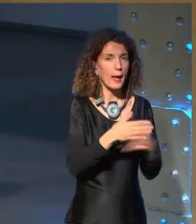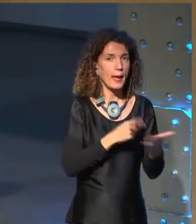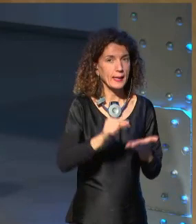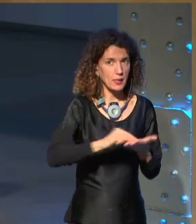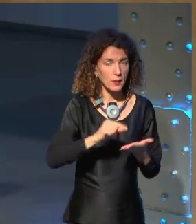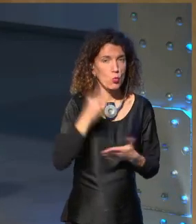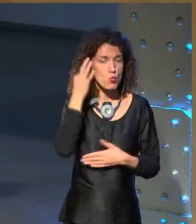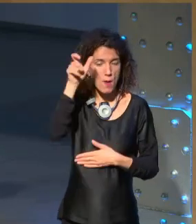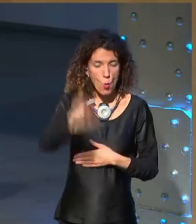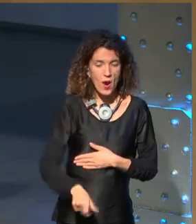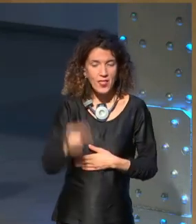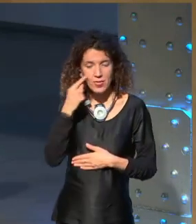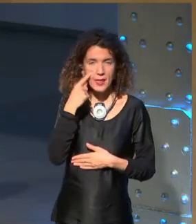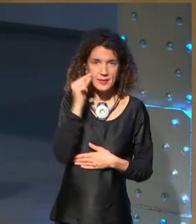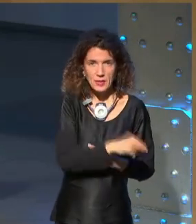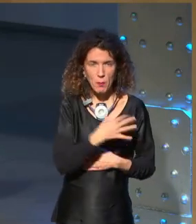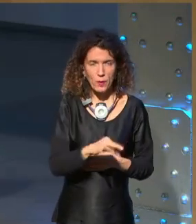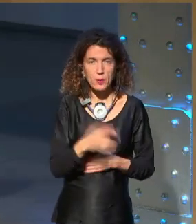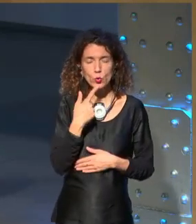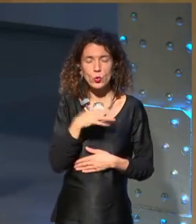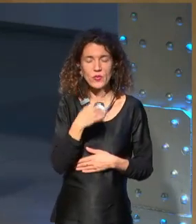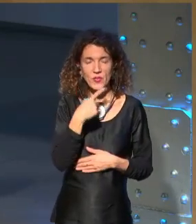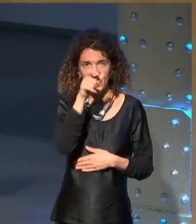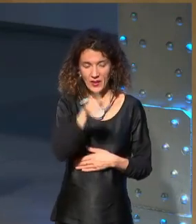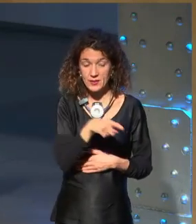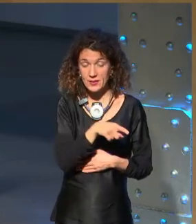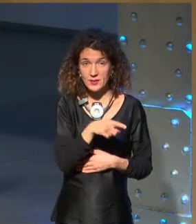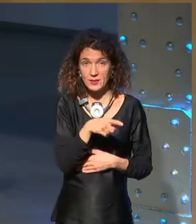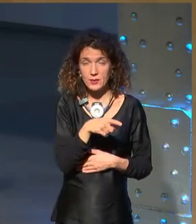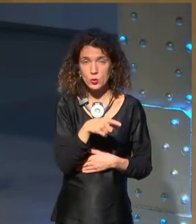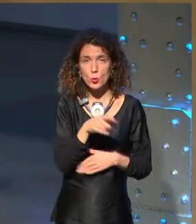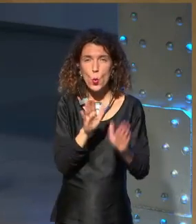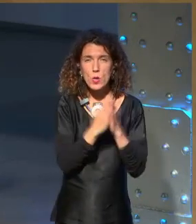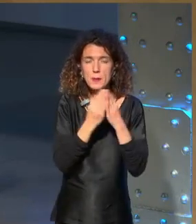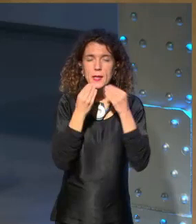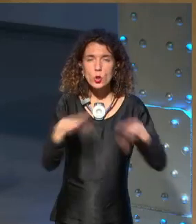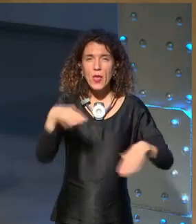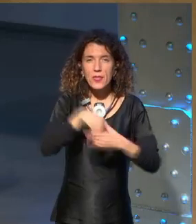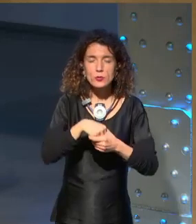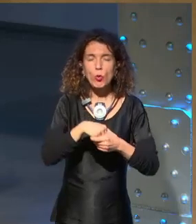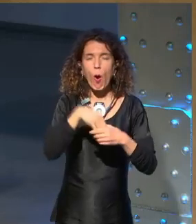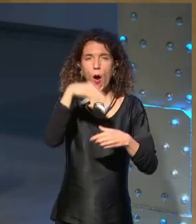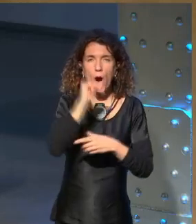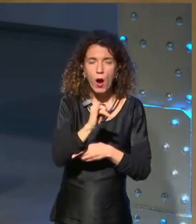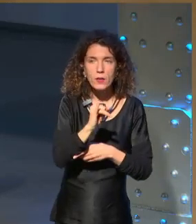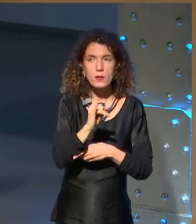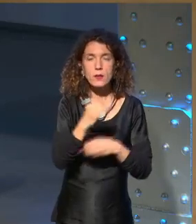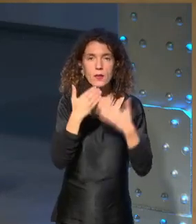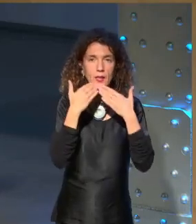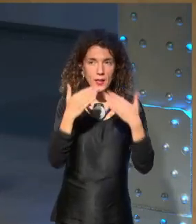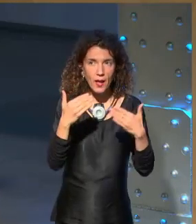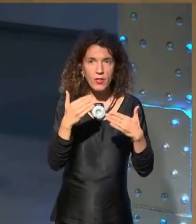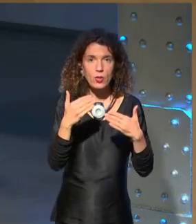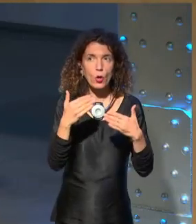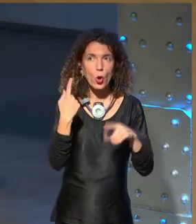You said that, would you be able to write about a female detective? Your books are always